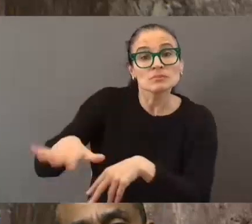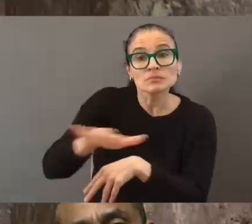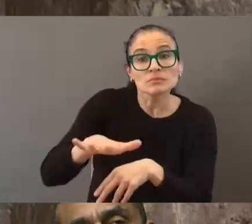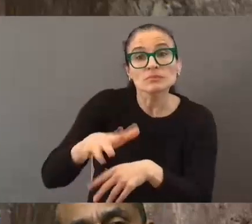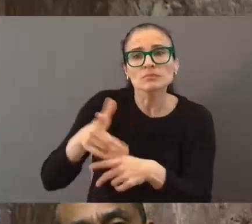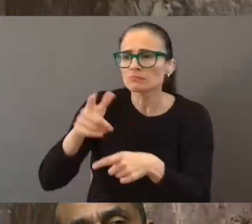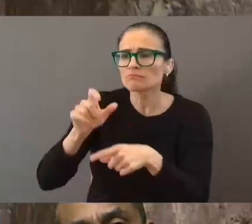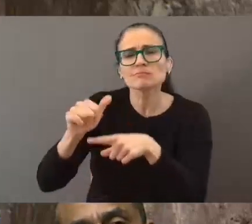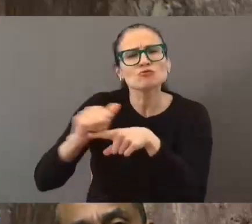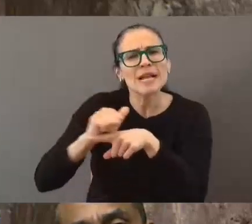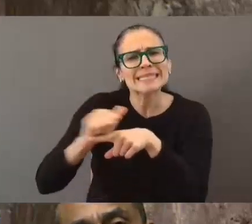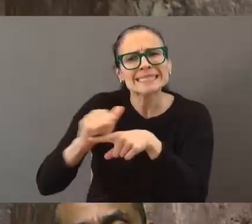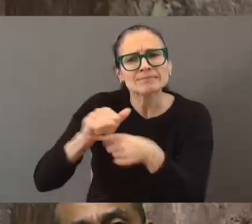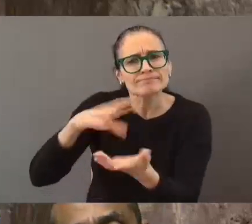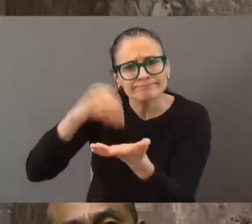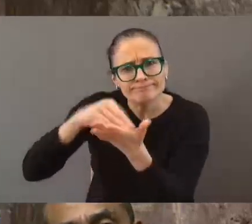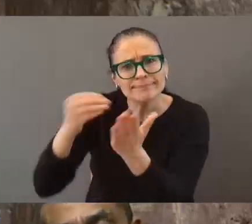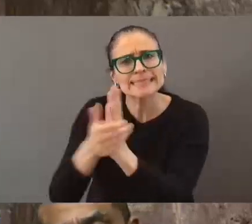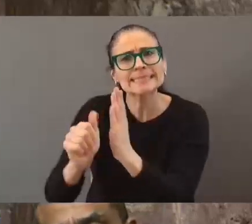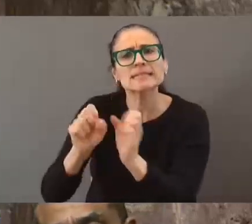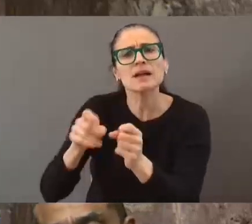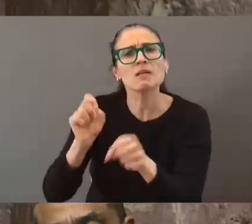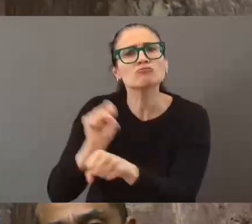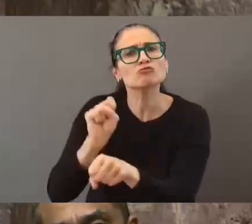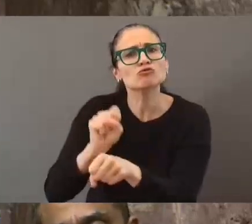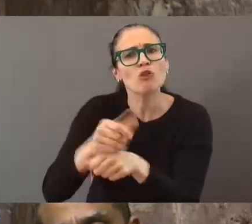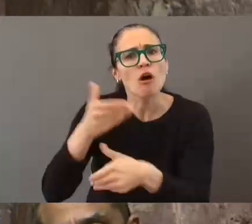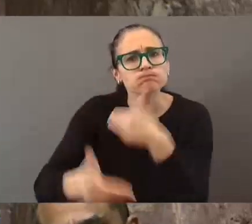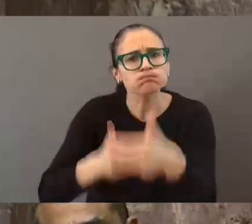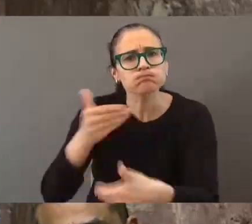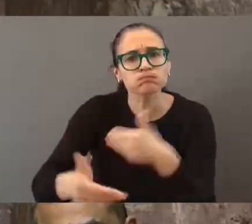it's going really well, Honourable Speaker.